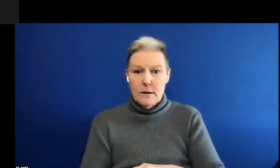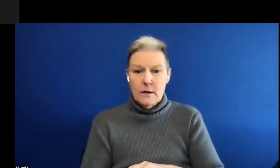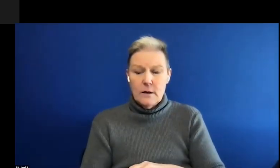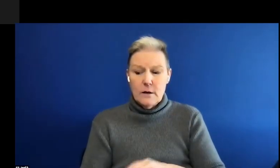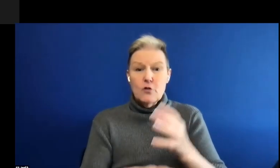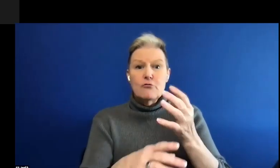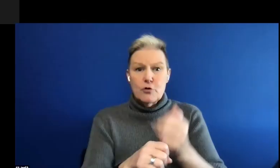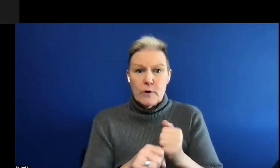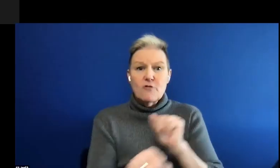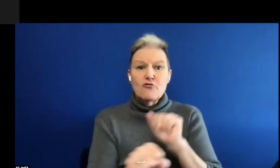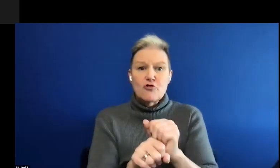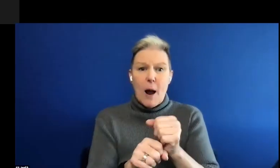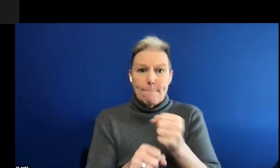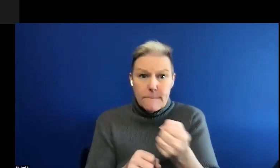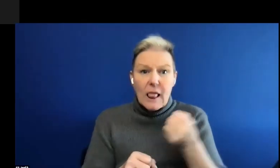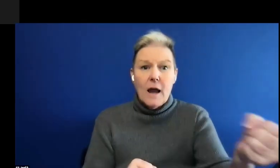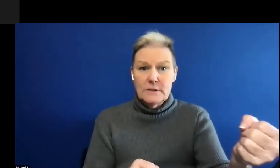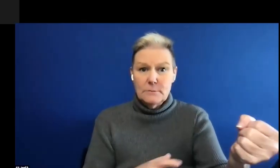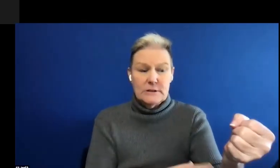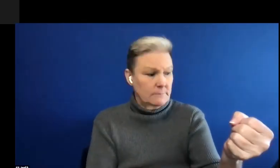to get job placement has been